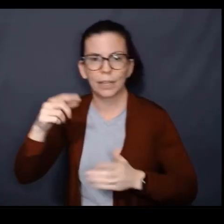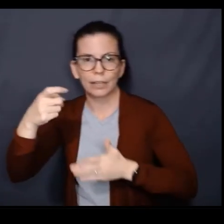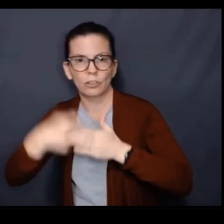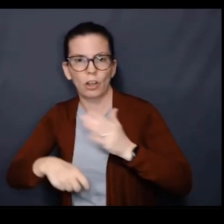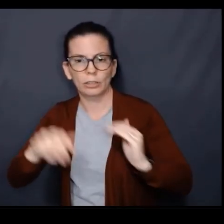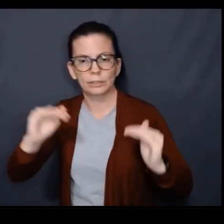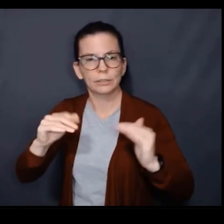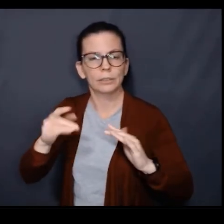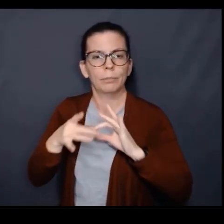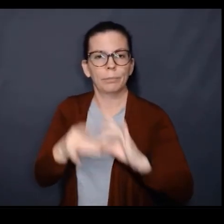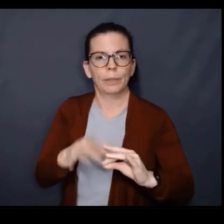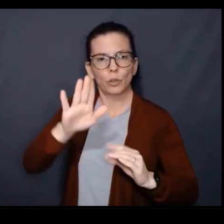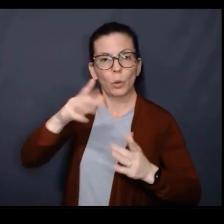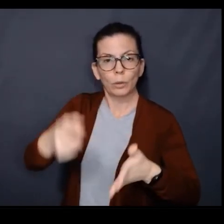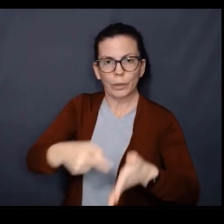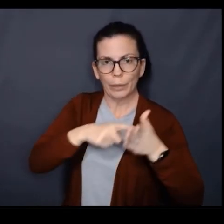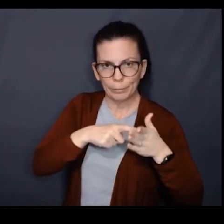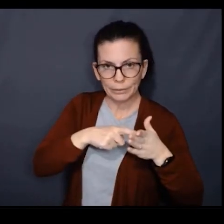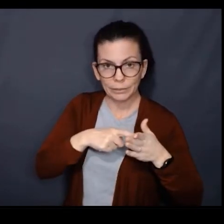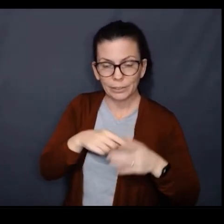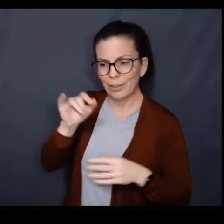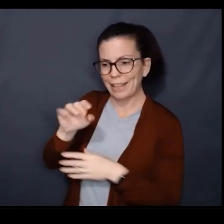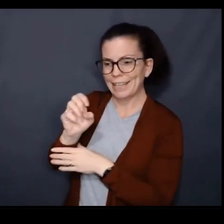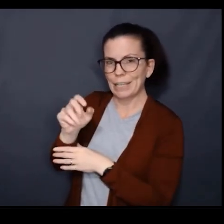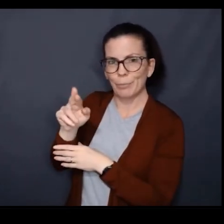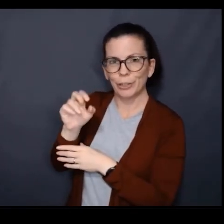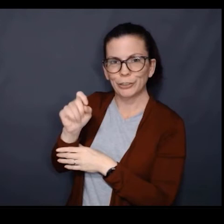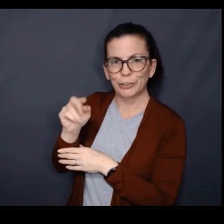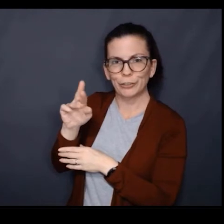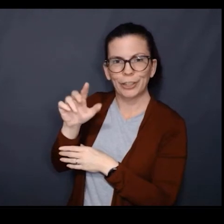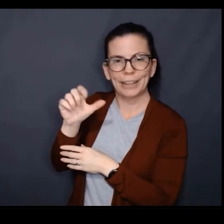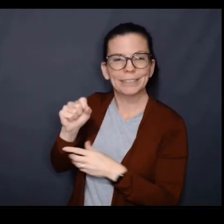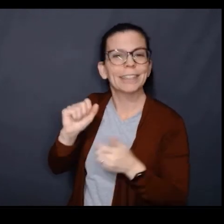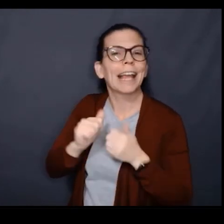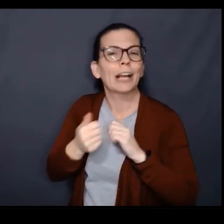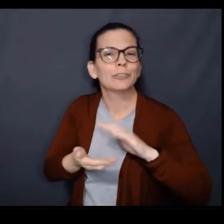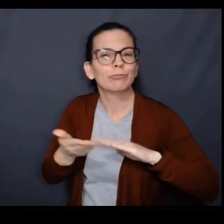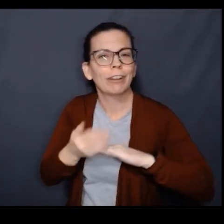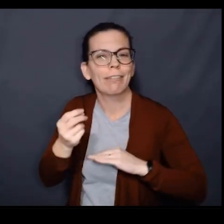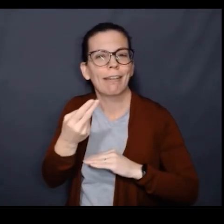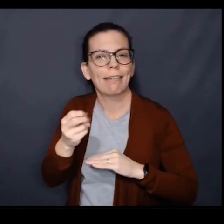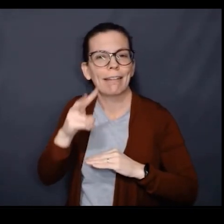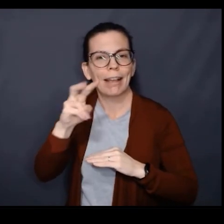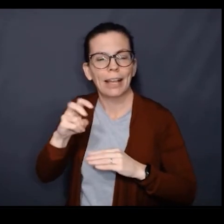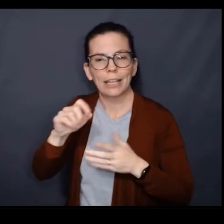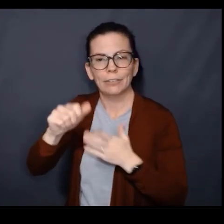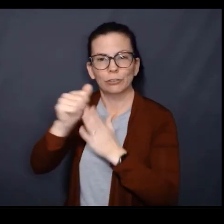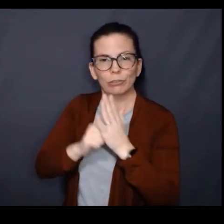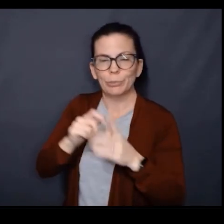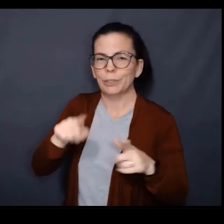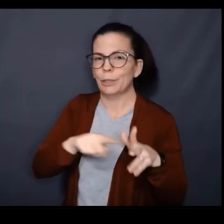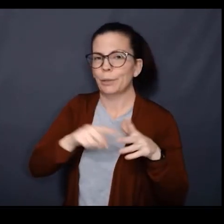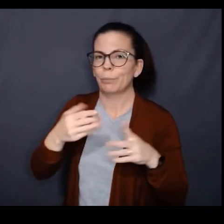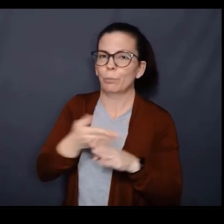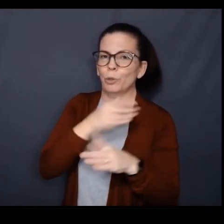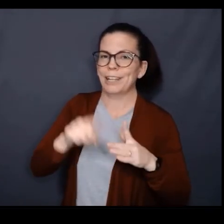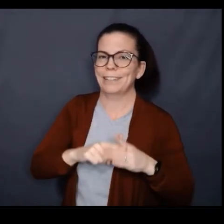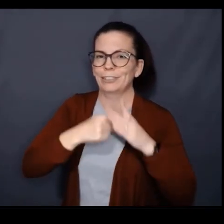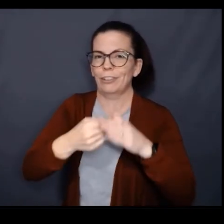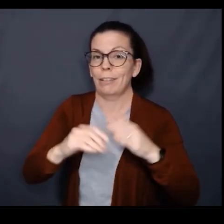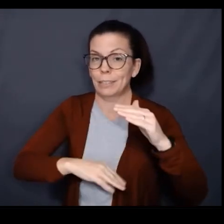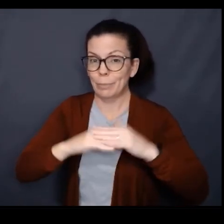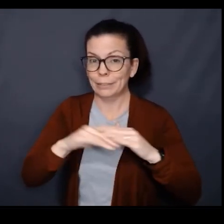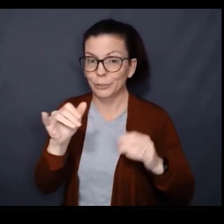performance and cost based on your requirements. So that's EMR Serverless on how to run a Hive script and how